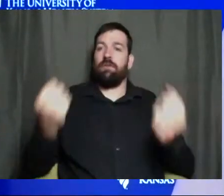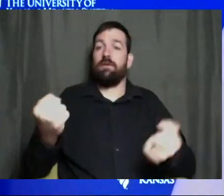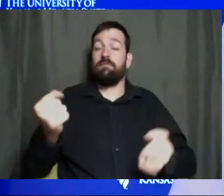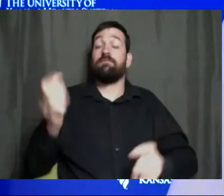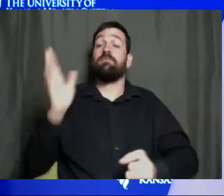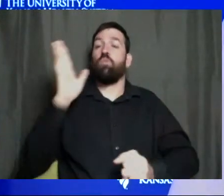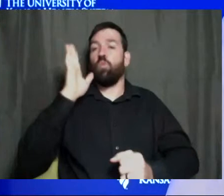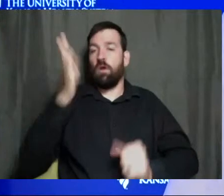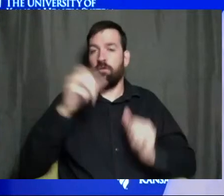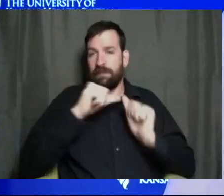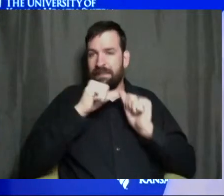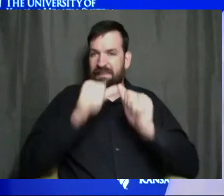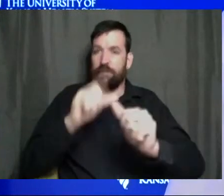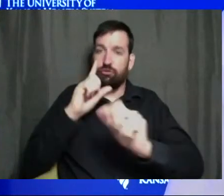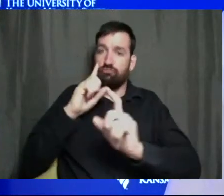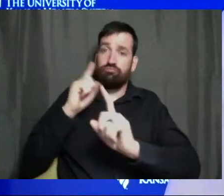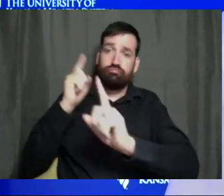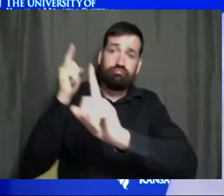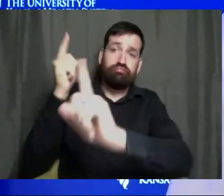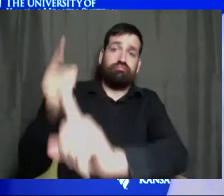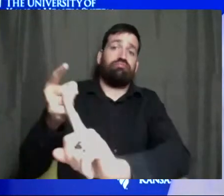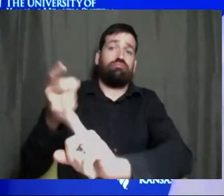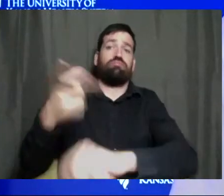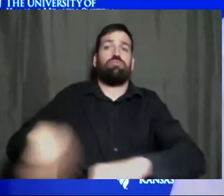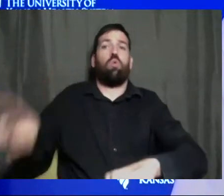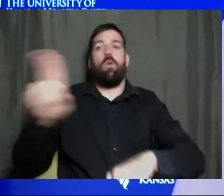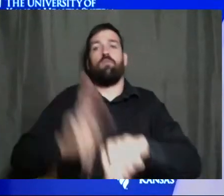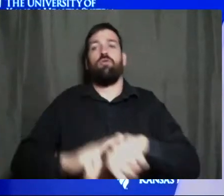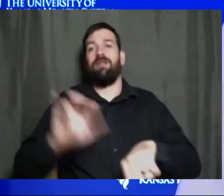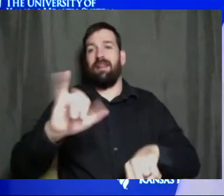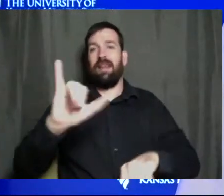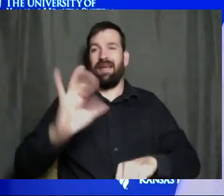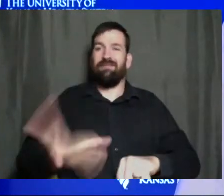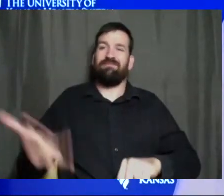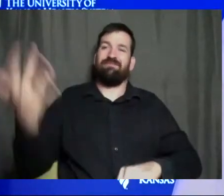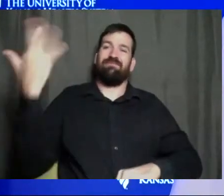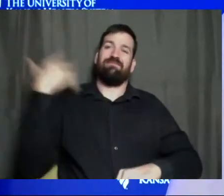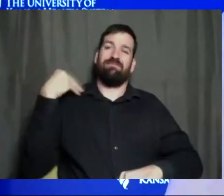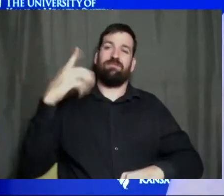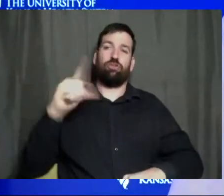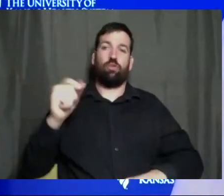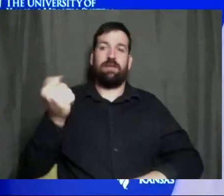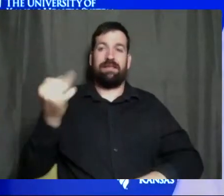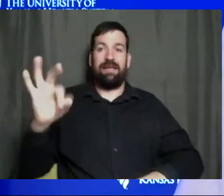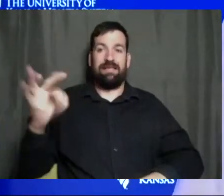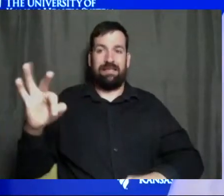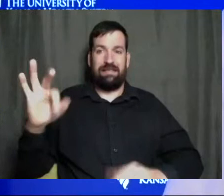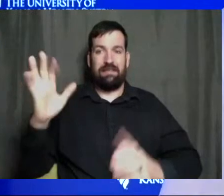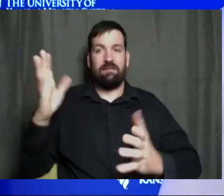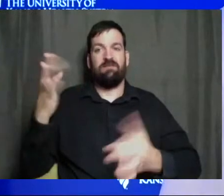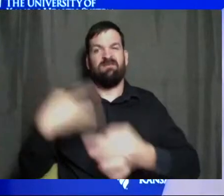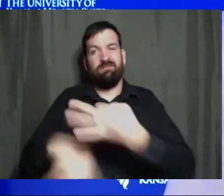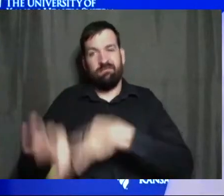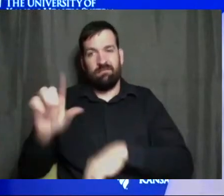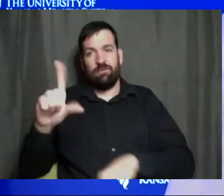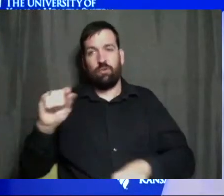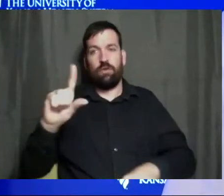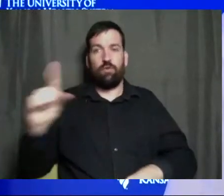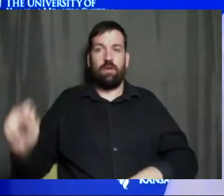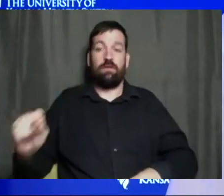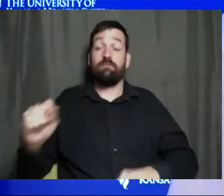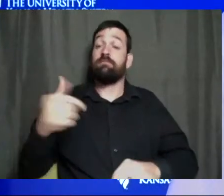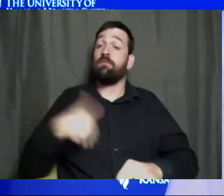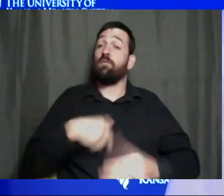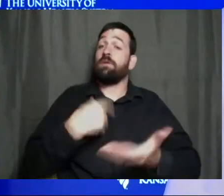move towards normal, more like things were in 2019 as compared to 2020. And luckily, as we had talked about the variants,